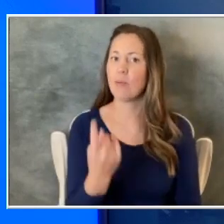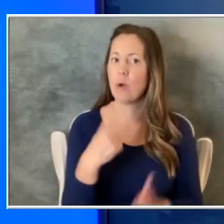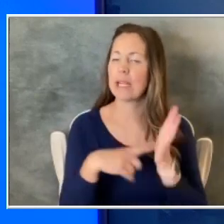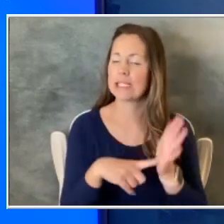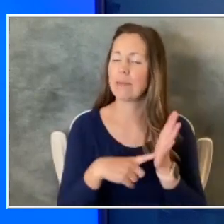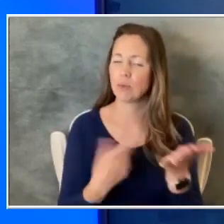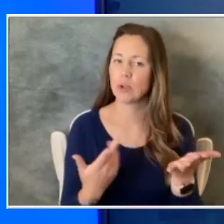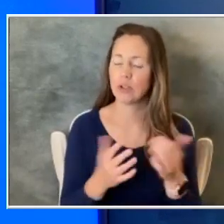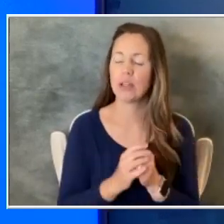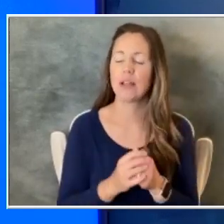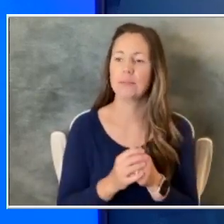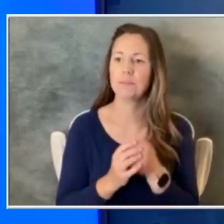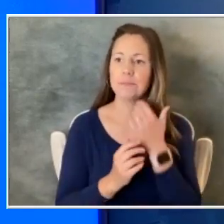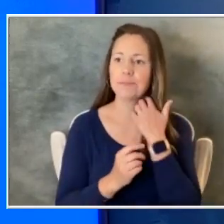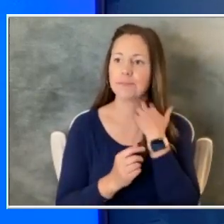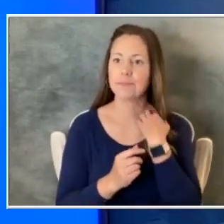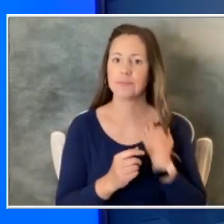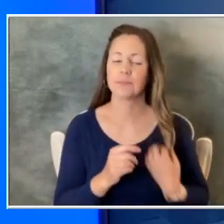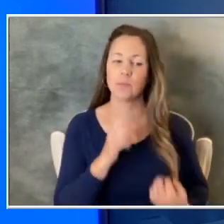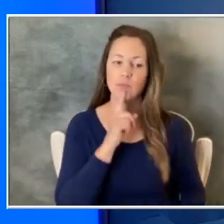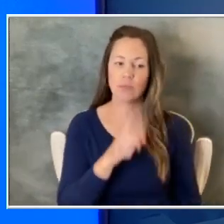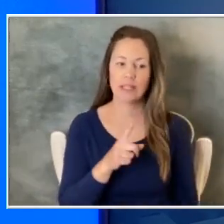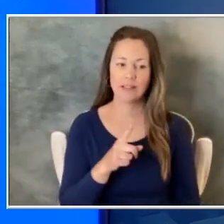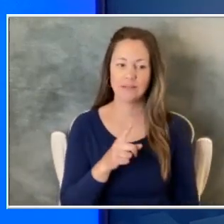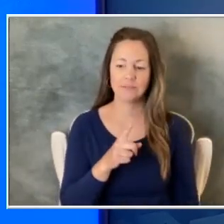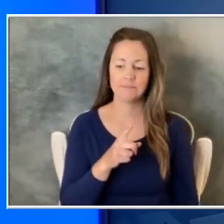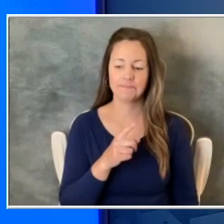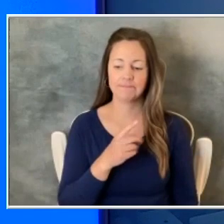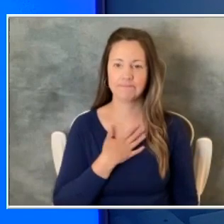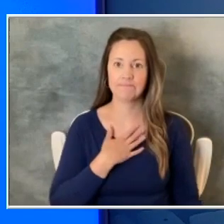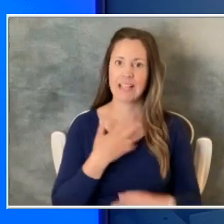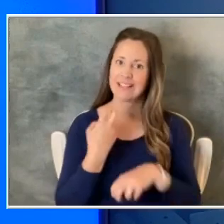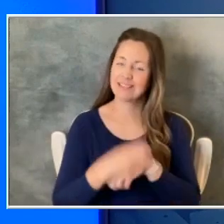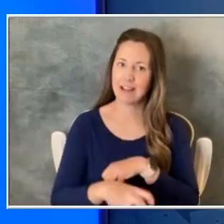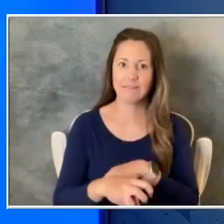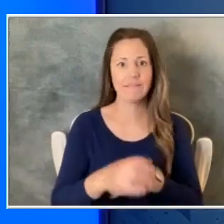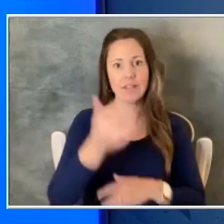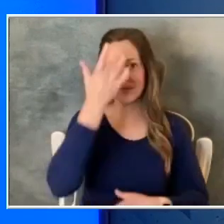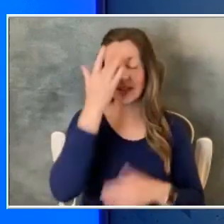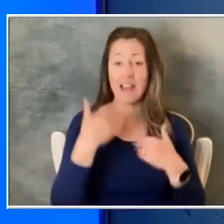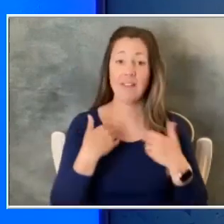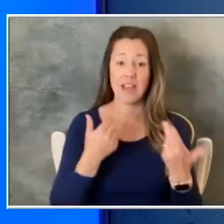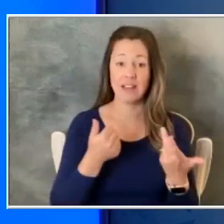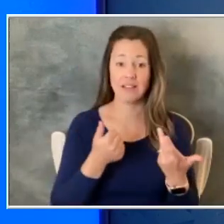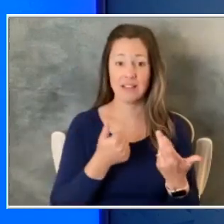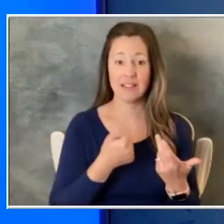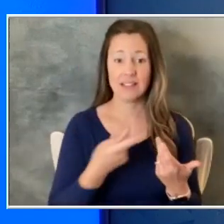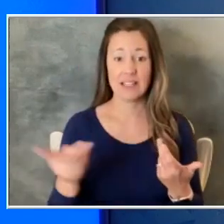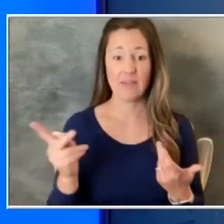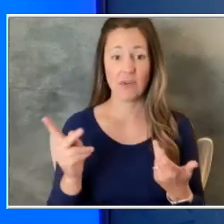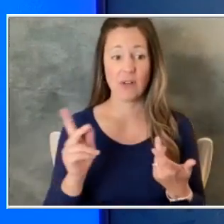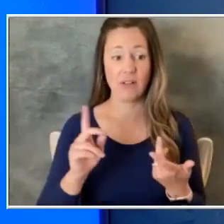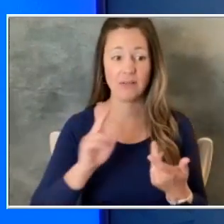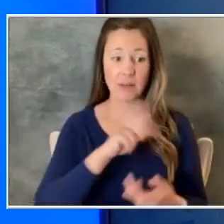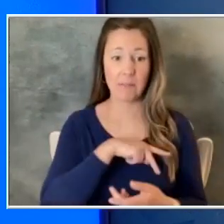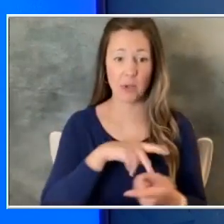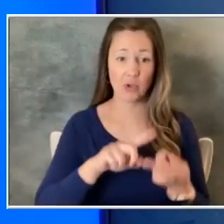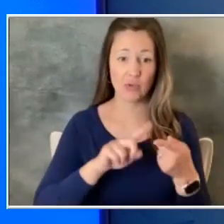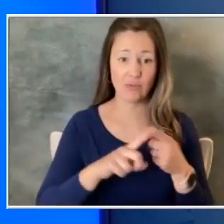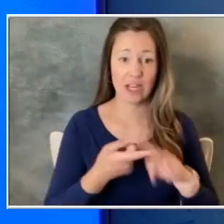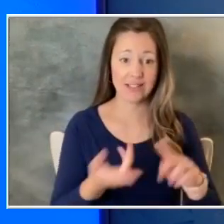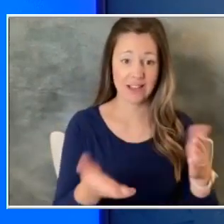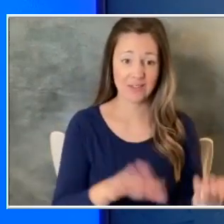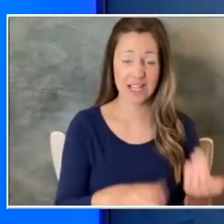It is a tough disease. I've had a number of close personal friends have died of that